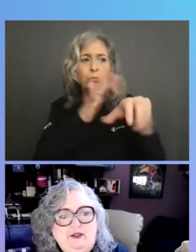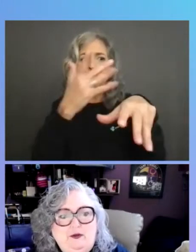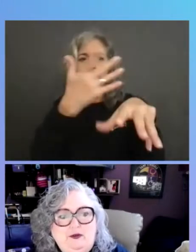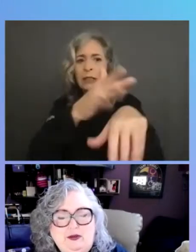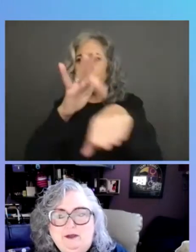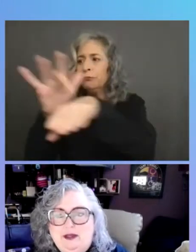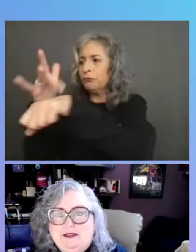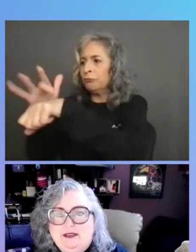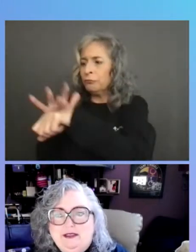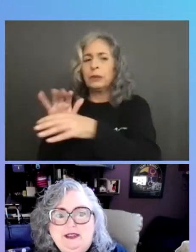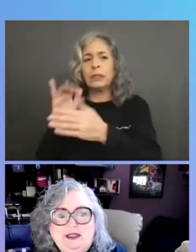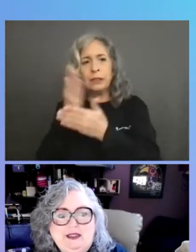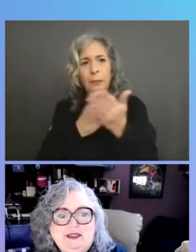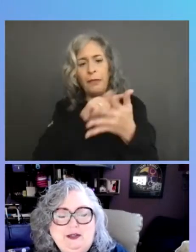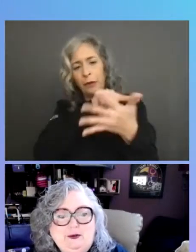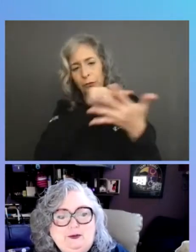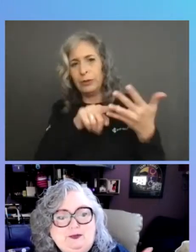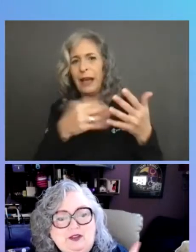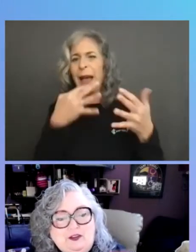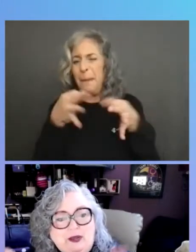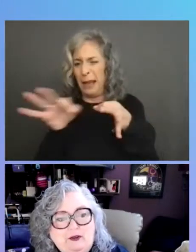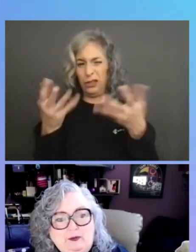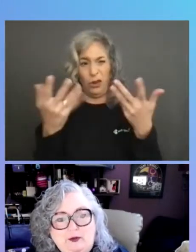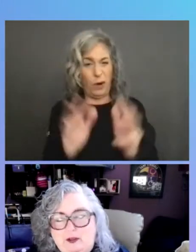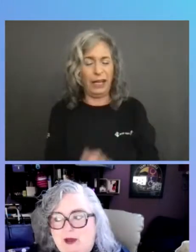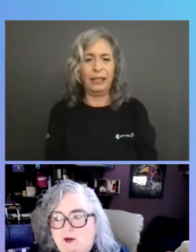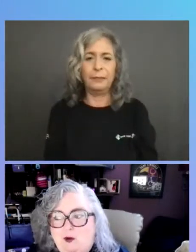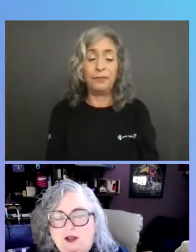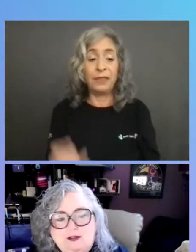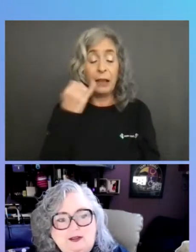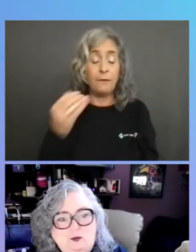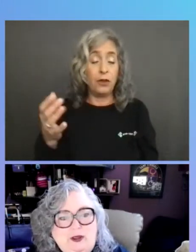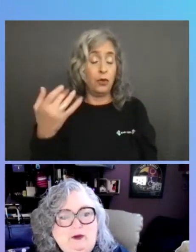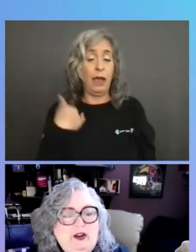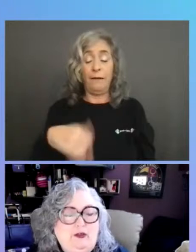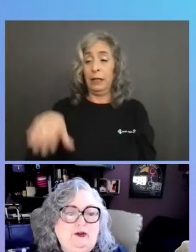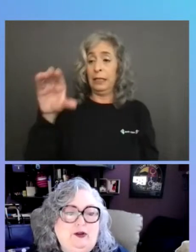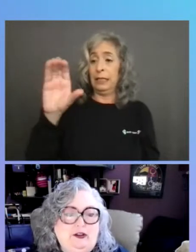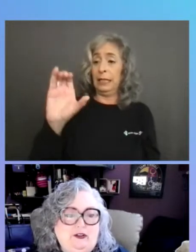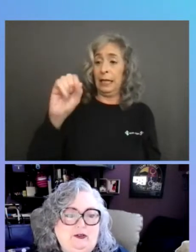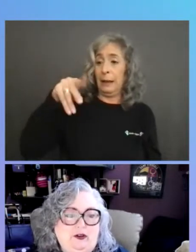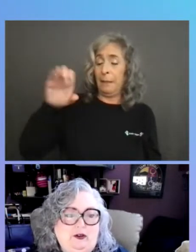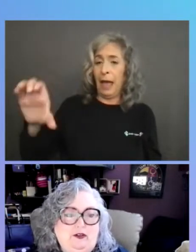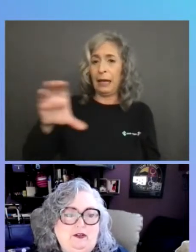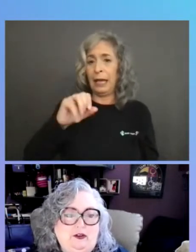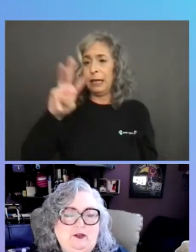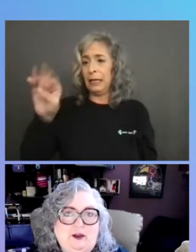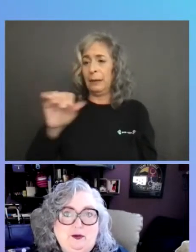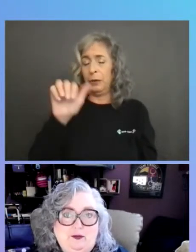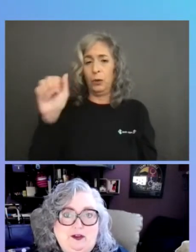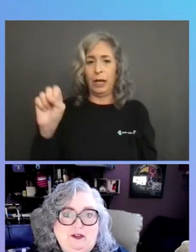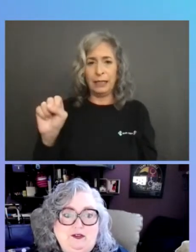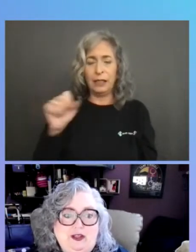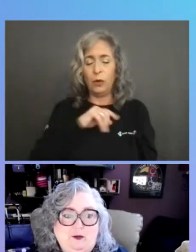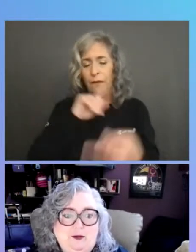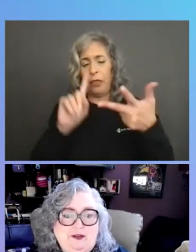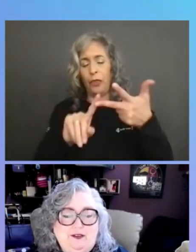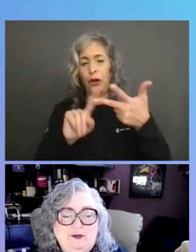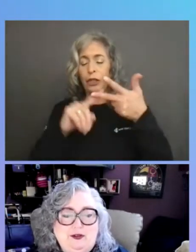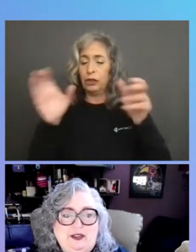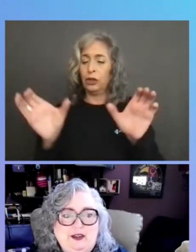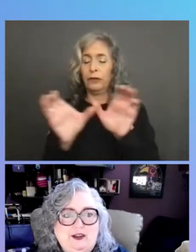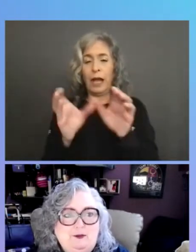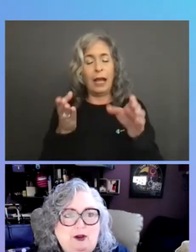in each of those 3 spaces. So if somebody earned both CPAC and WAS, we grant a 3rd credential called the Certified Professional in